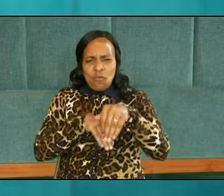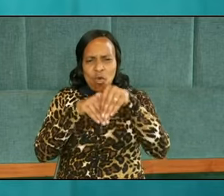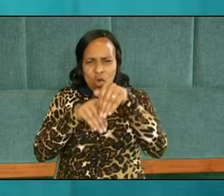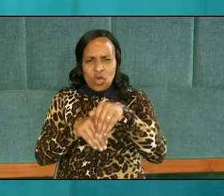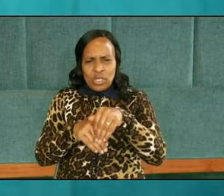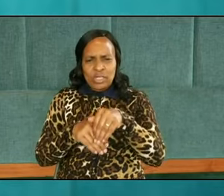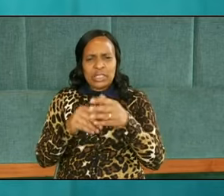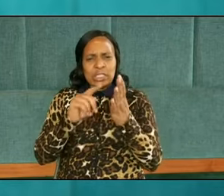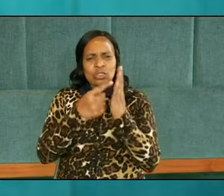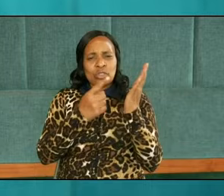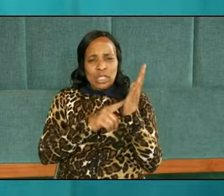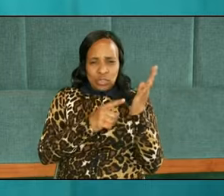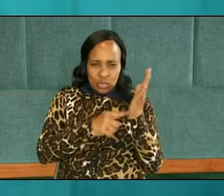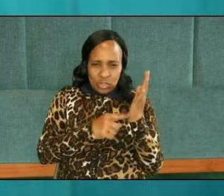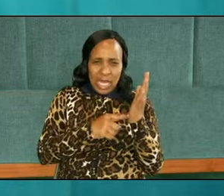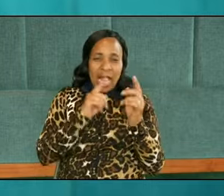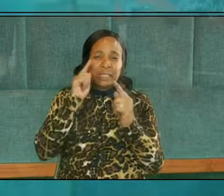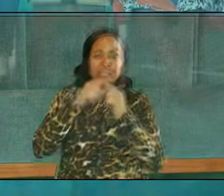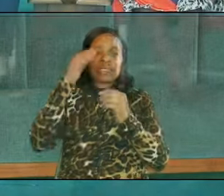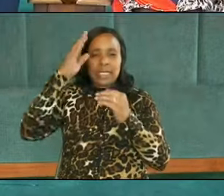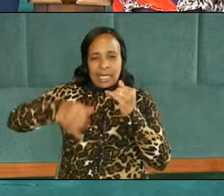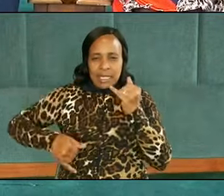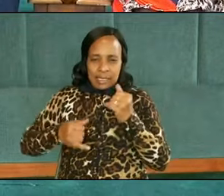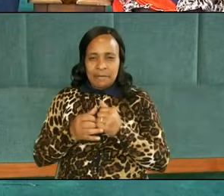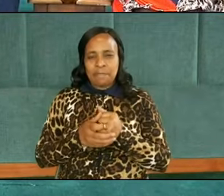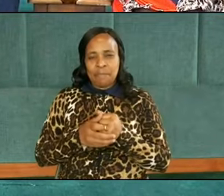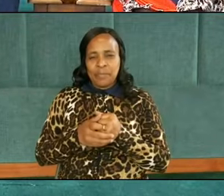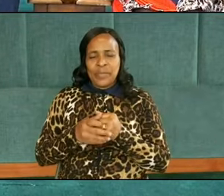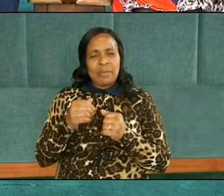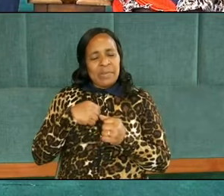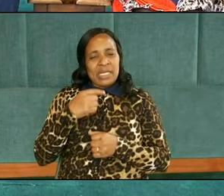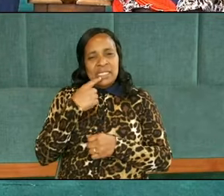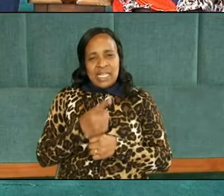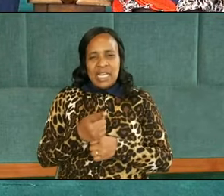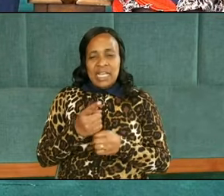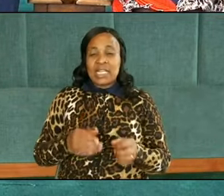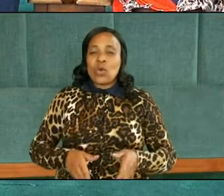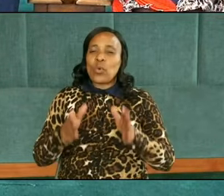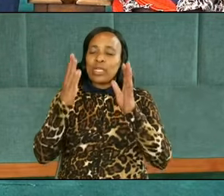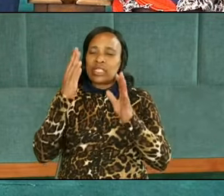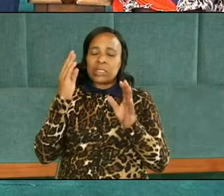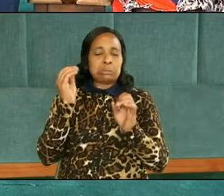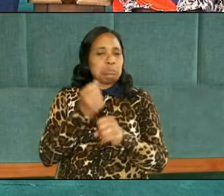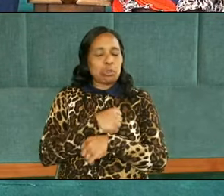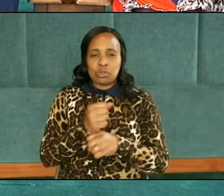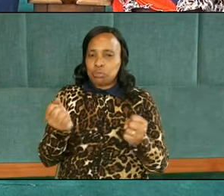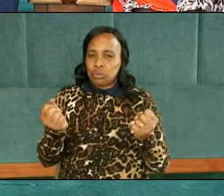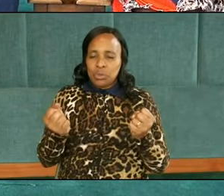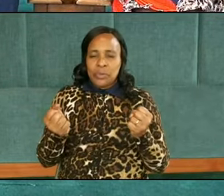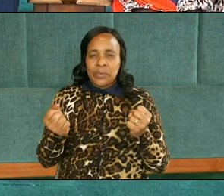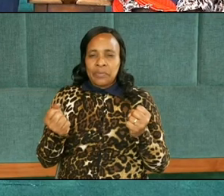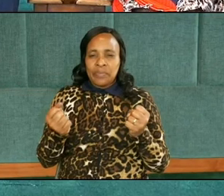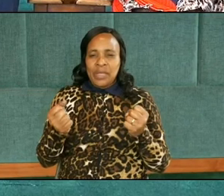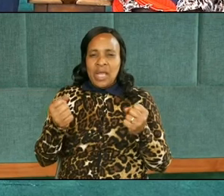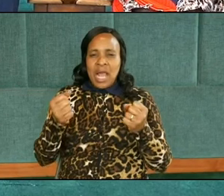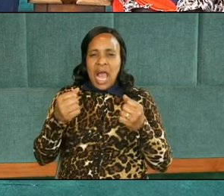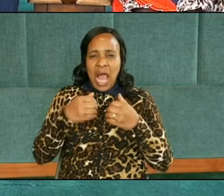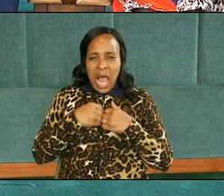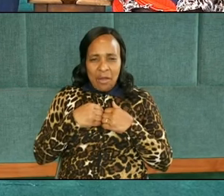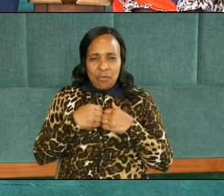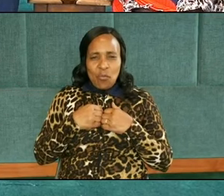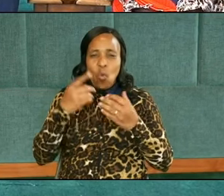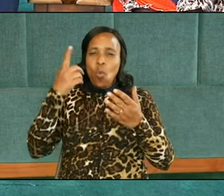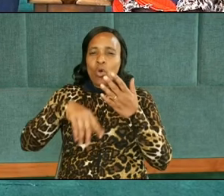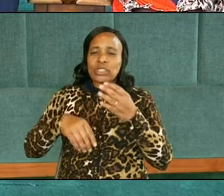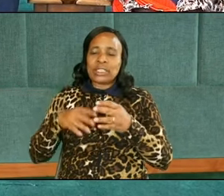latter. Wow. I would say in the ways in which he did not have what it takes to